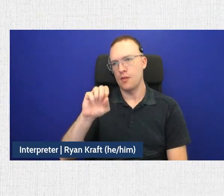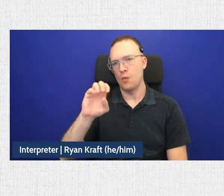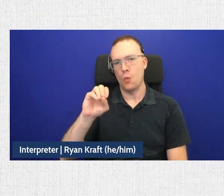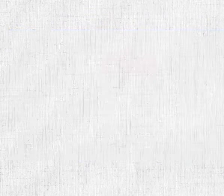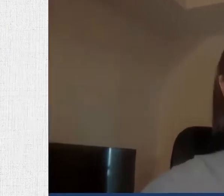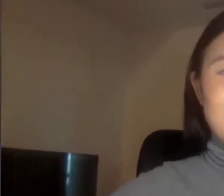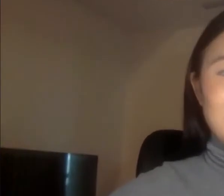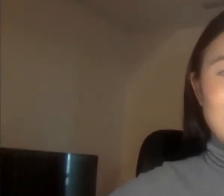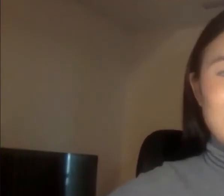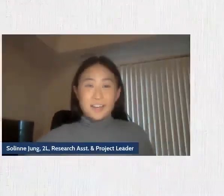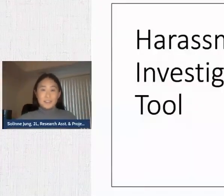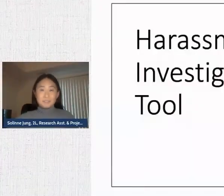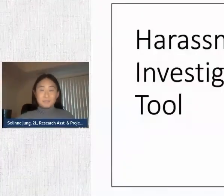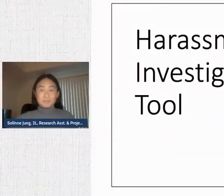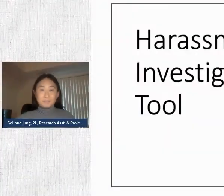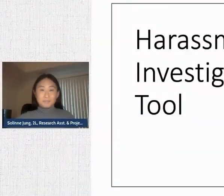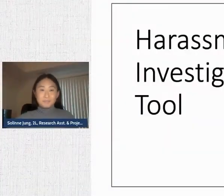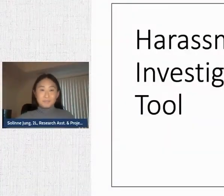Thanks, Holly.